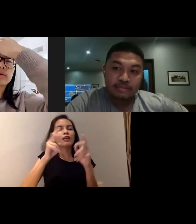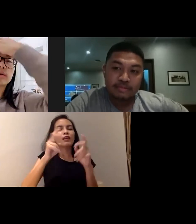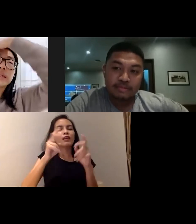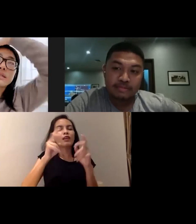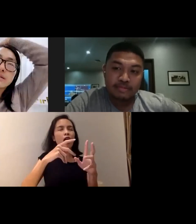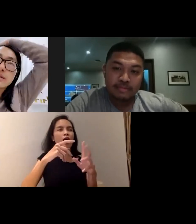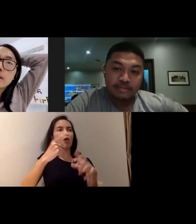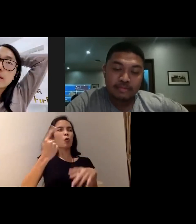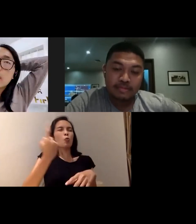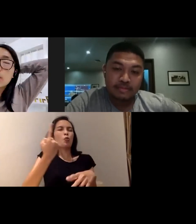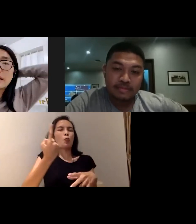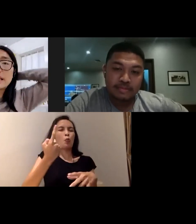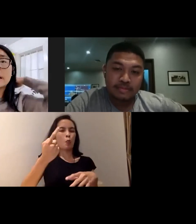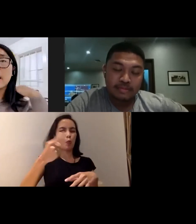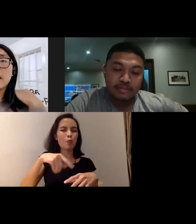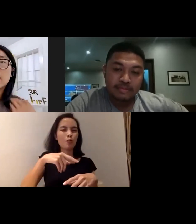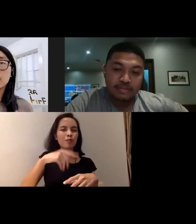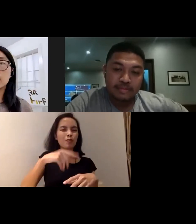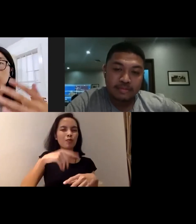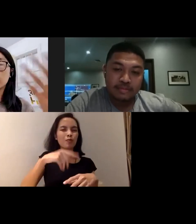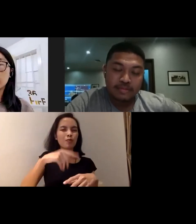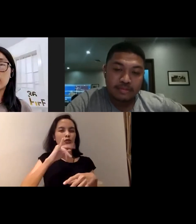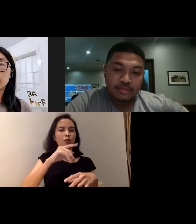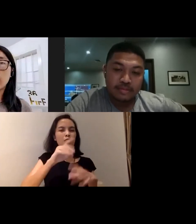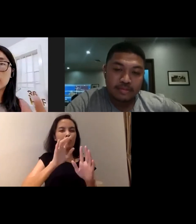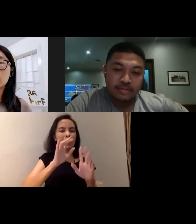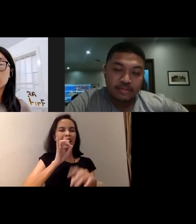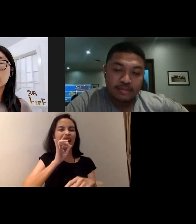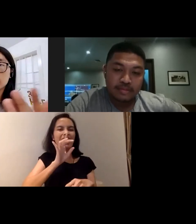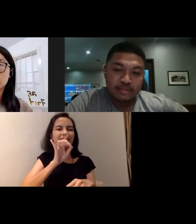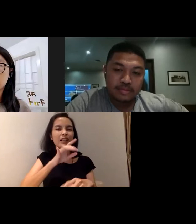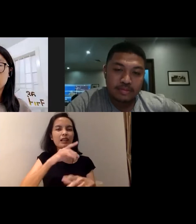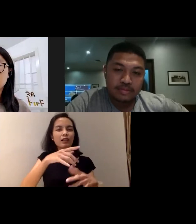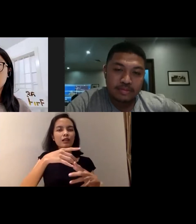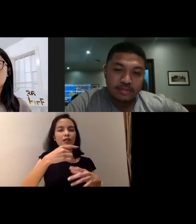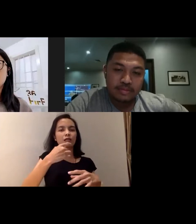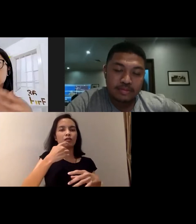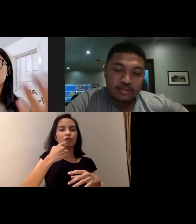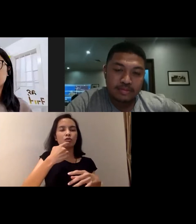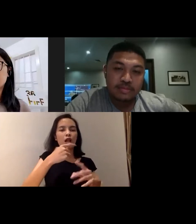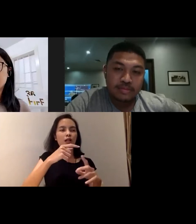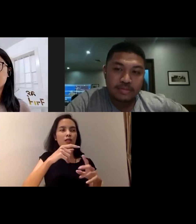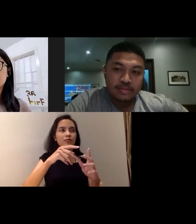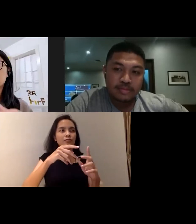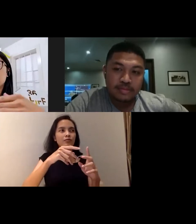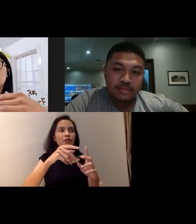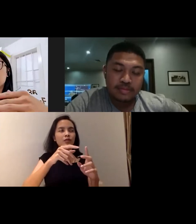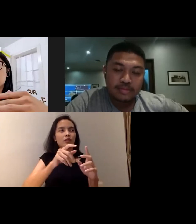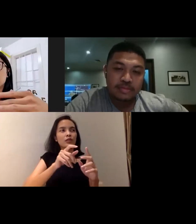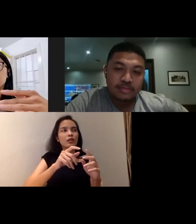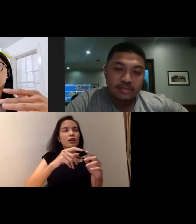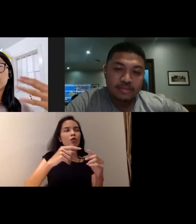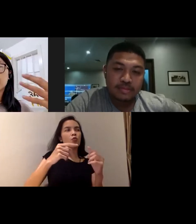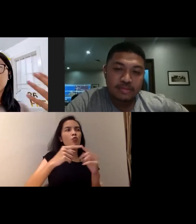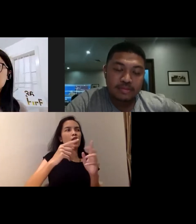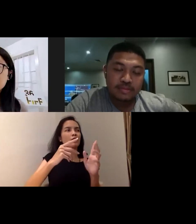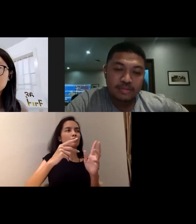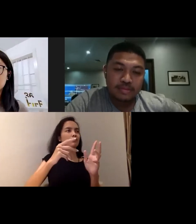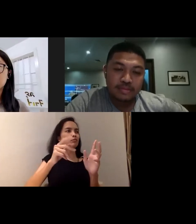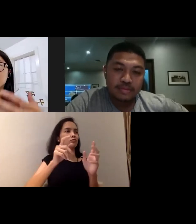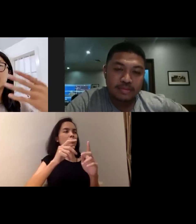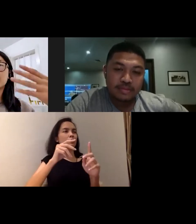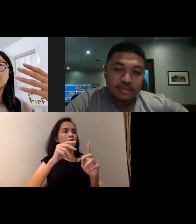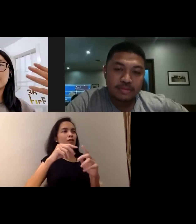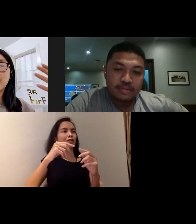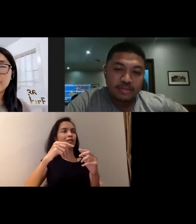Actually, currently there's a critique on, you know, even homonormative, which means that gay